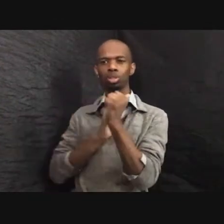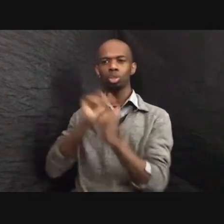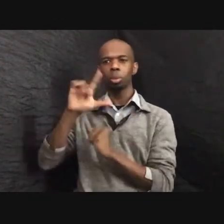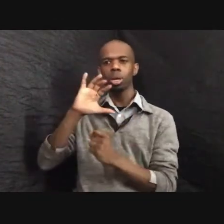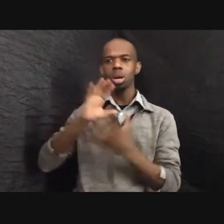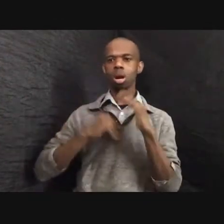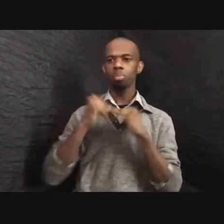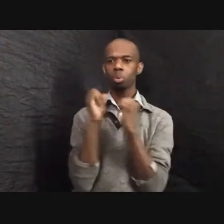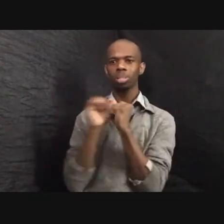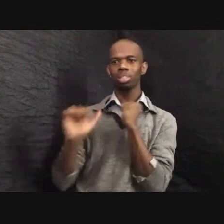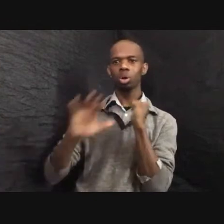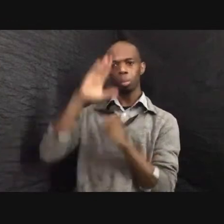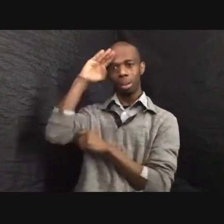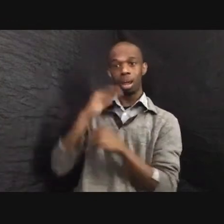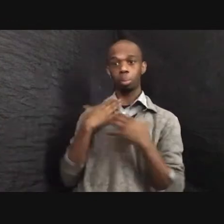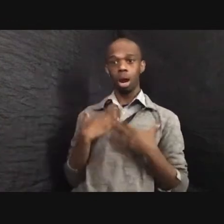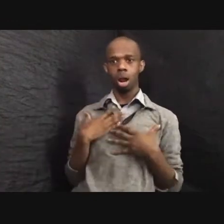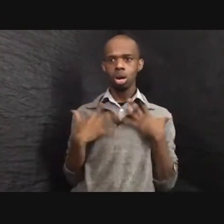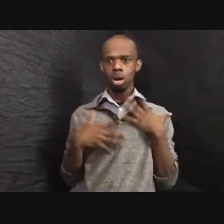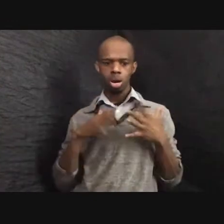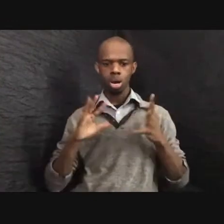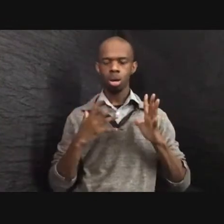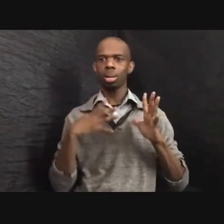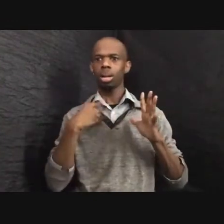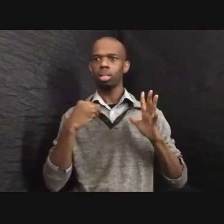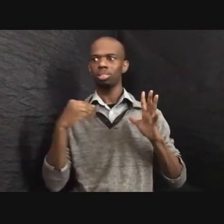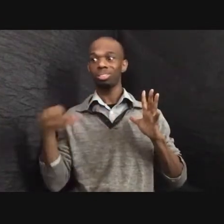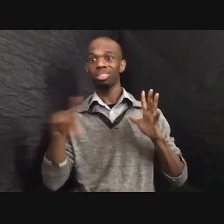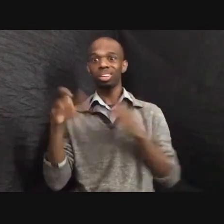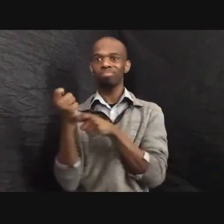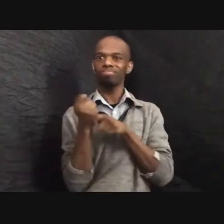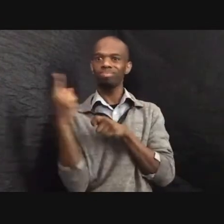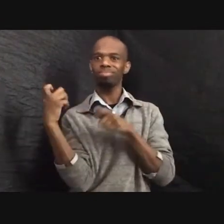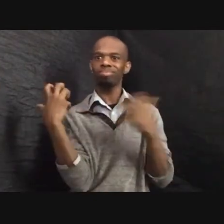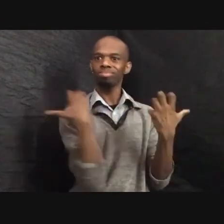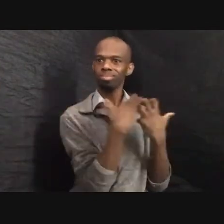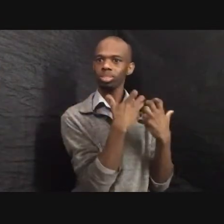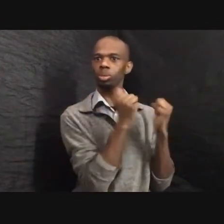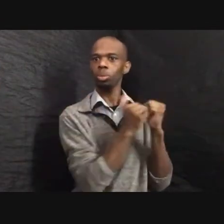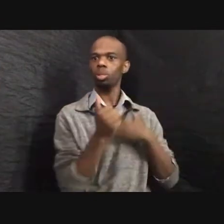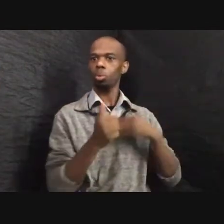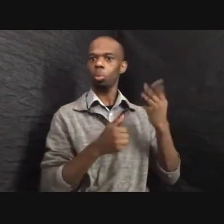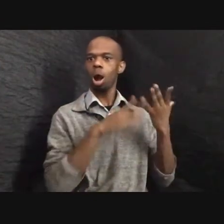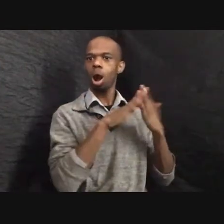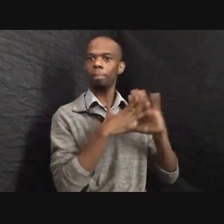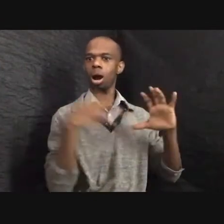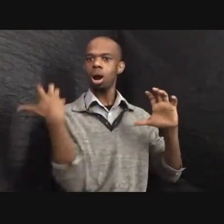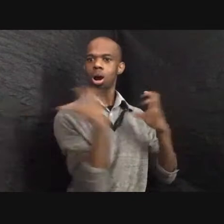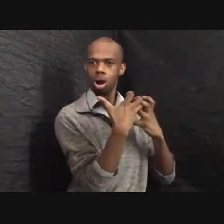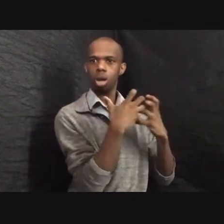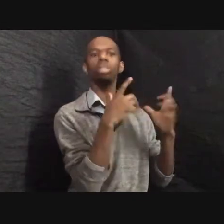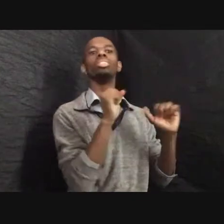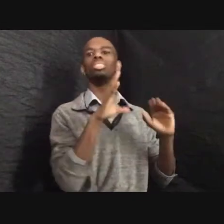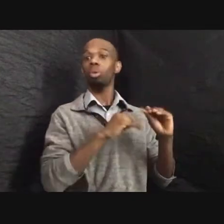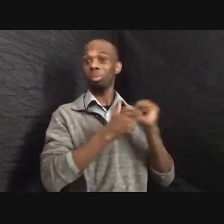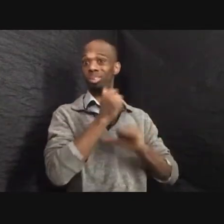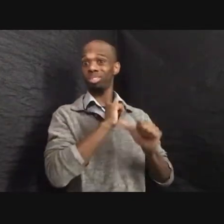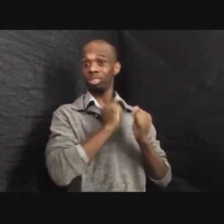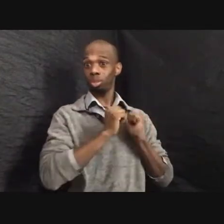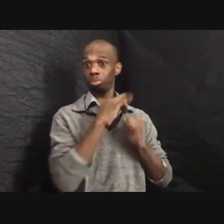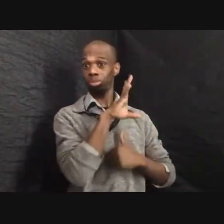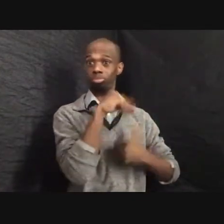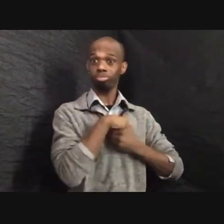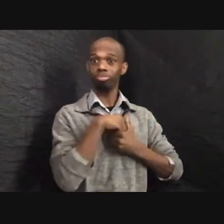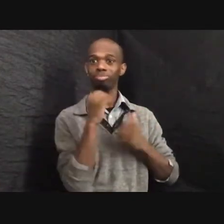has generally been 99% of the time. So a lot of my things, and people that were able to teach me and what I give is like, no, don't try to act